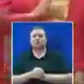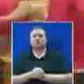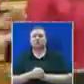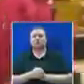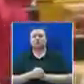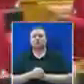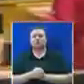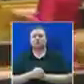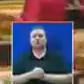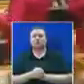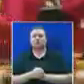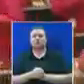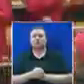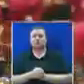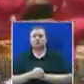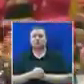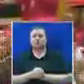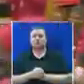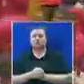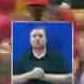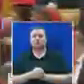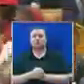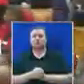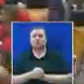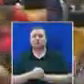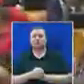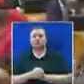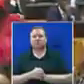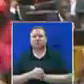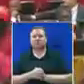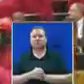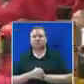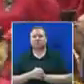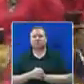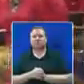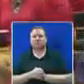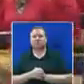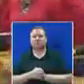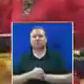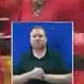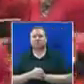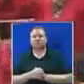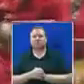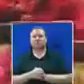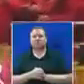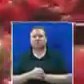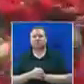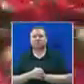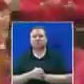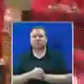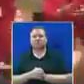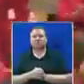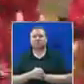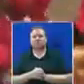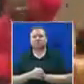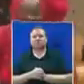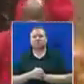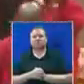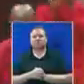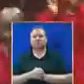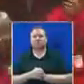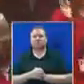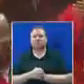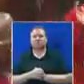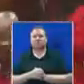Dictator is a Amba dictator. VPS, Amba. The only speaker in his own party. A dictator. Leave. Useless.